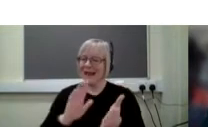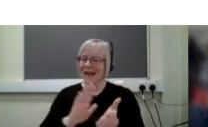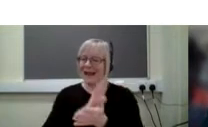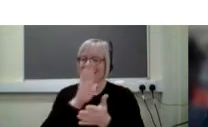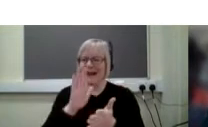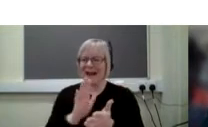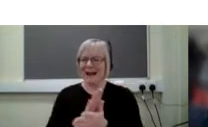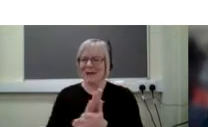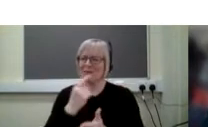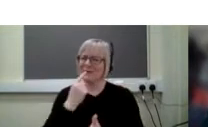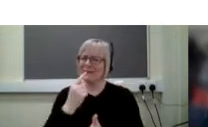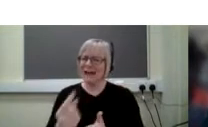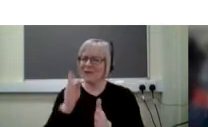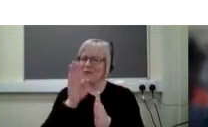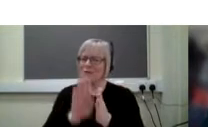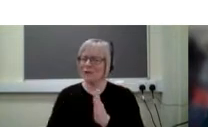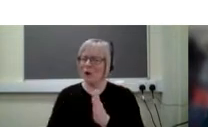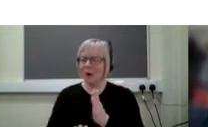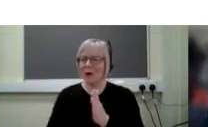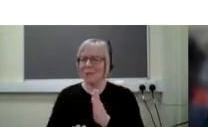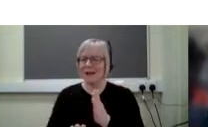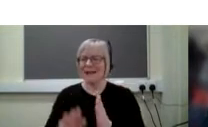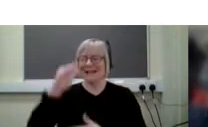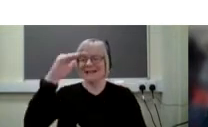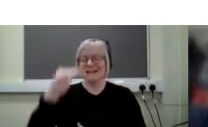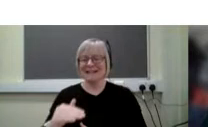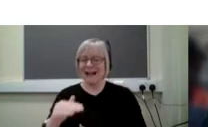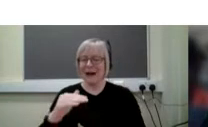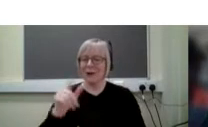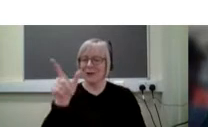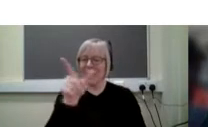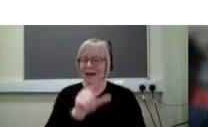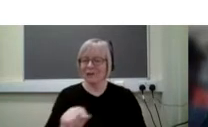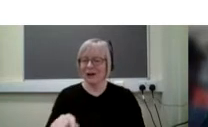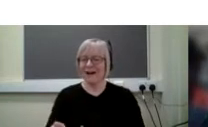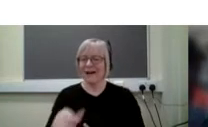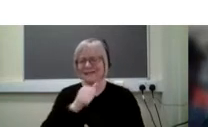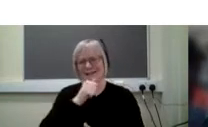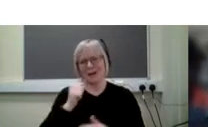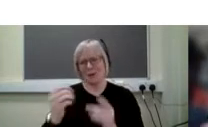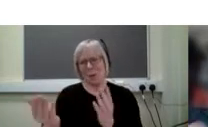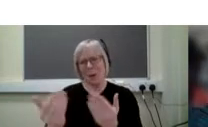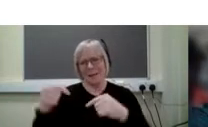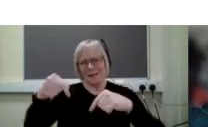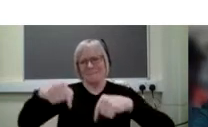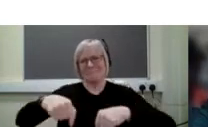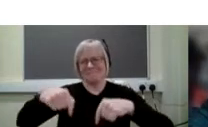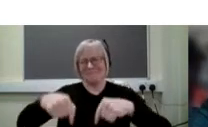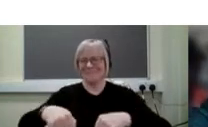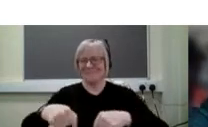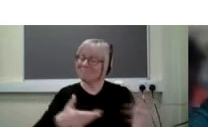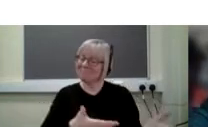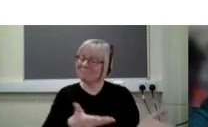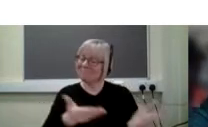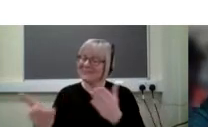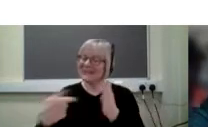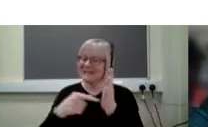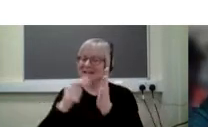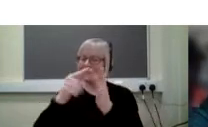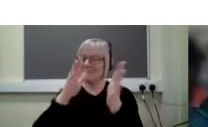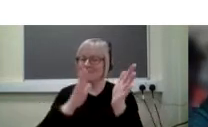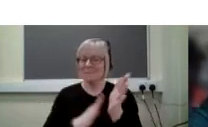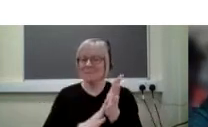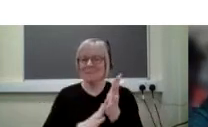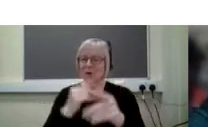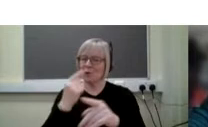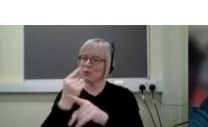from South Africa, but actually is physically in the UK at the moment. So it's really nice to welcome him here. And over to you, Tim, to talk about this